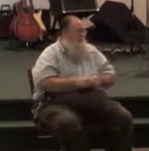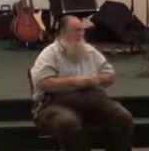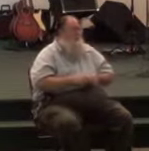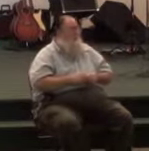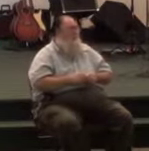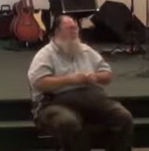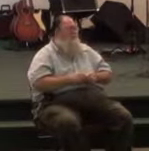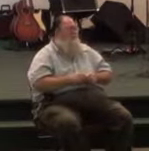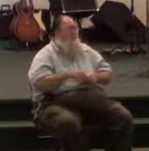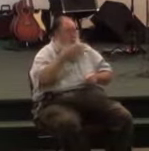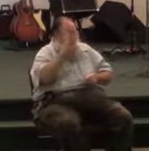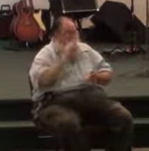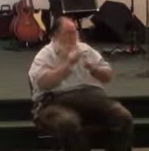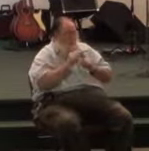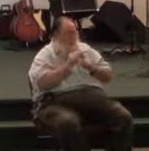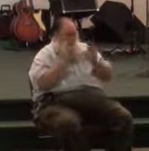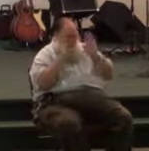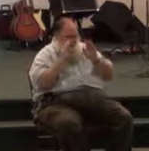God. Awesome.